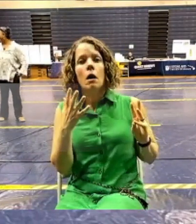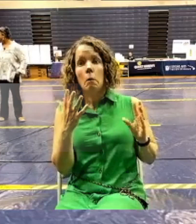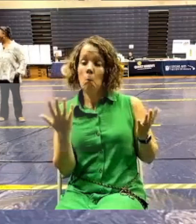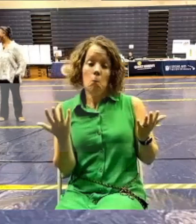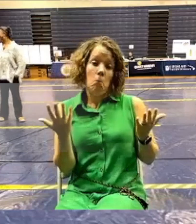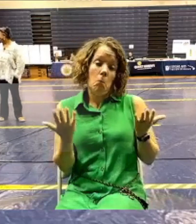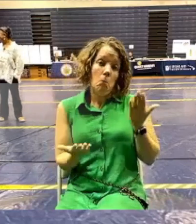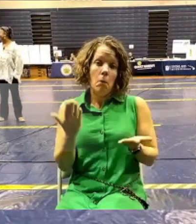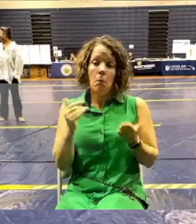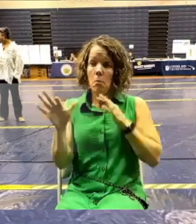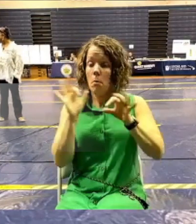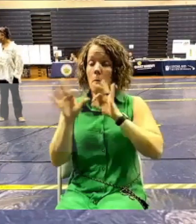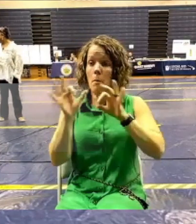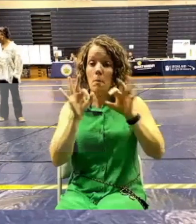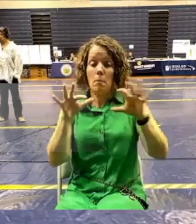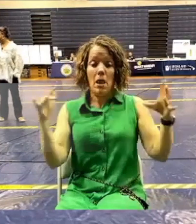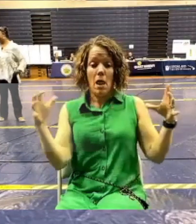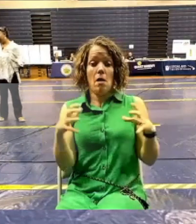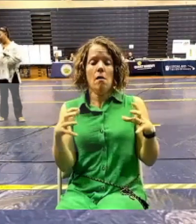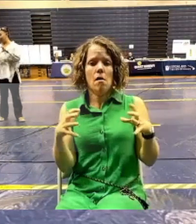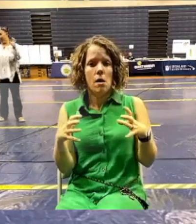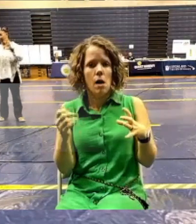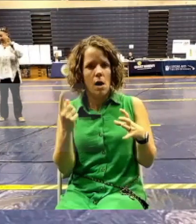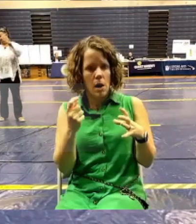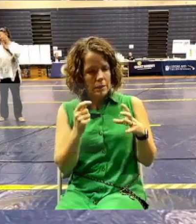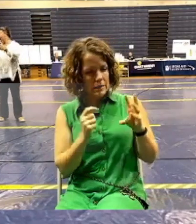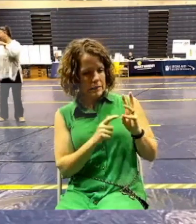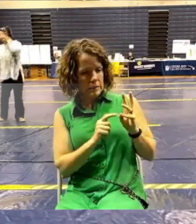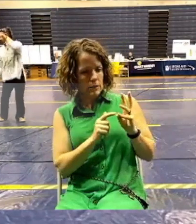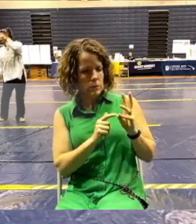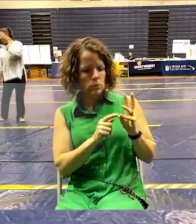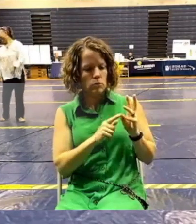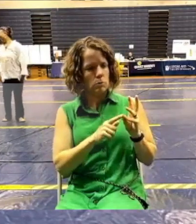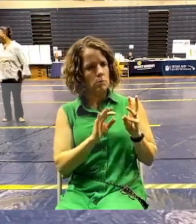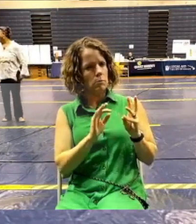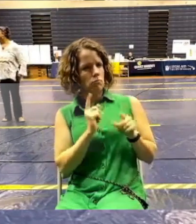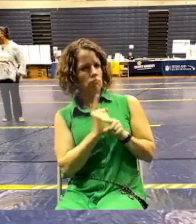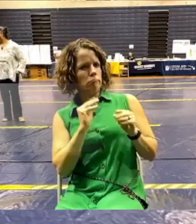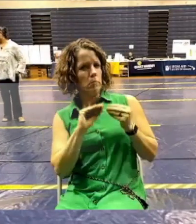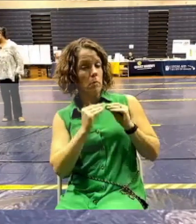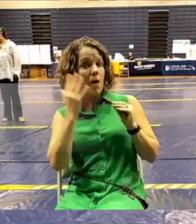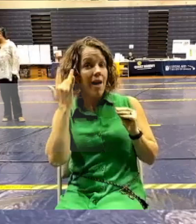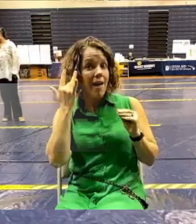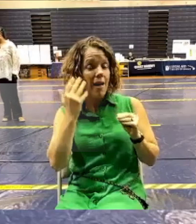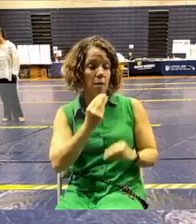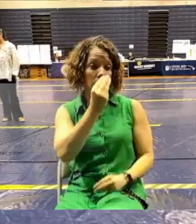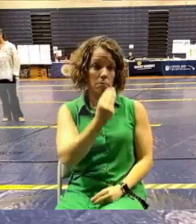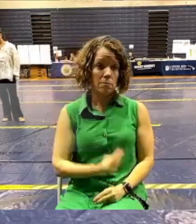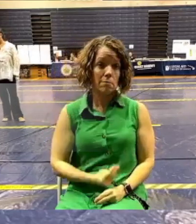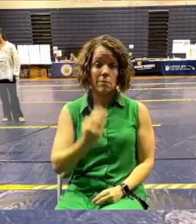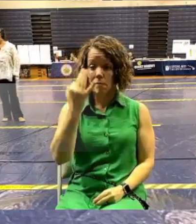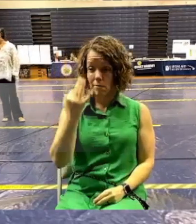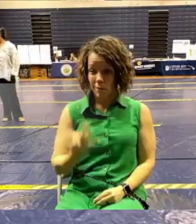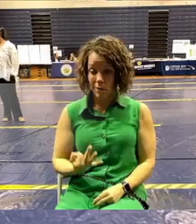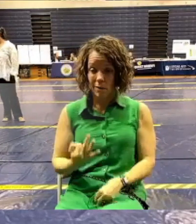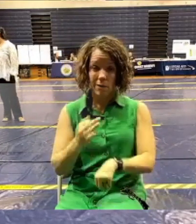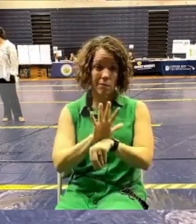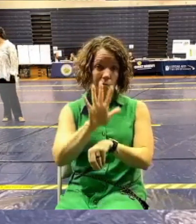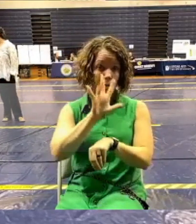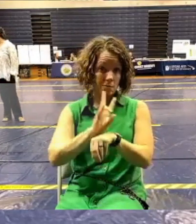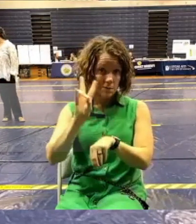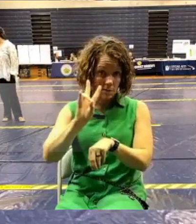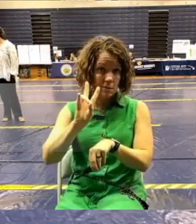this group, they meet with me every Mondays and every Fridays from 5 p.m. to 7